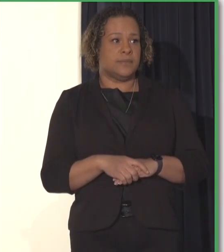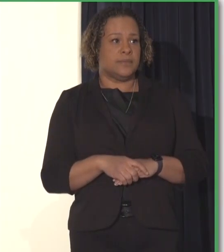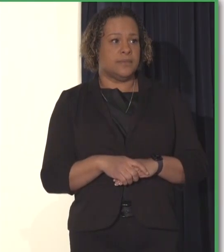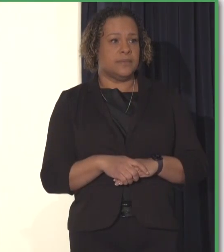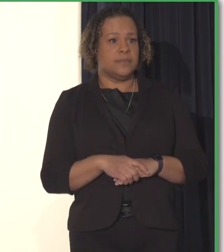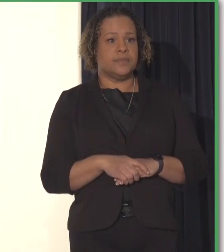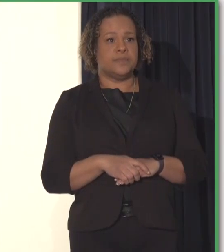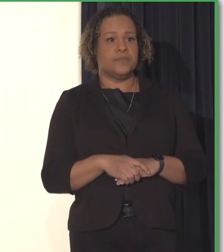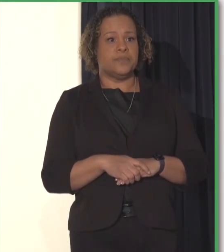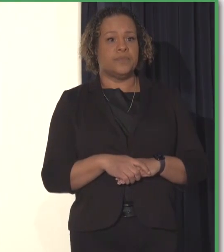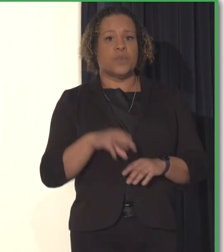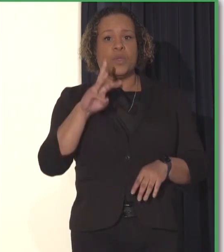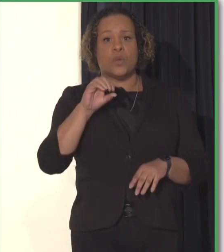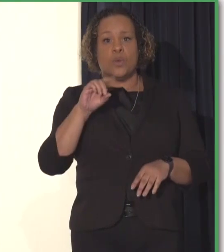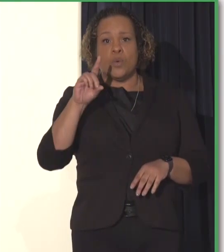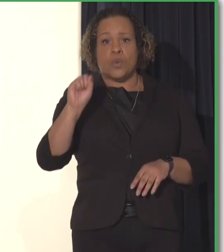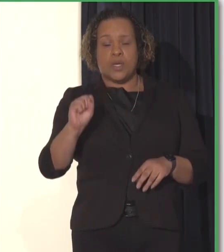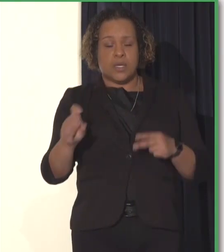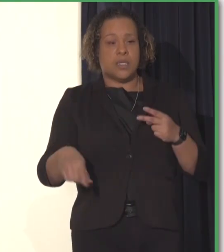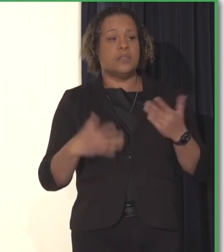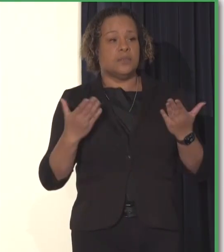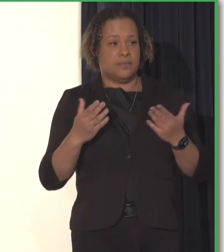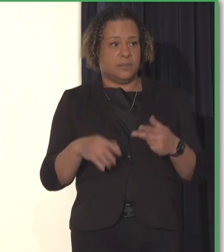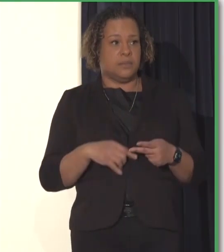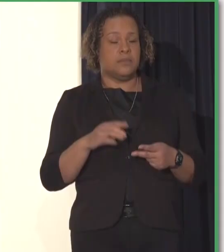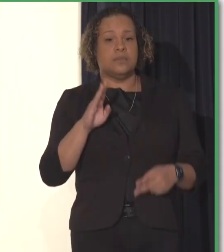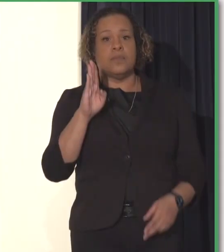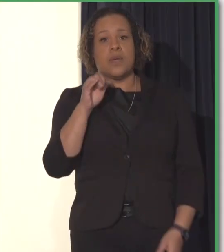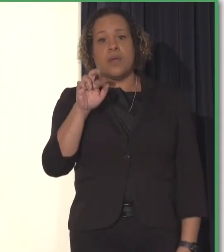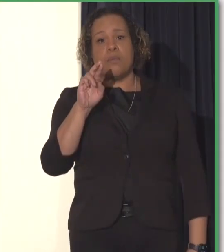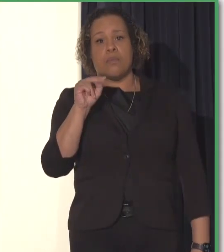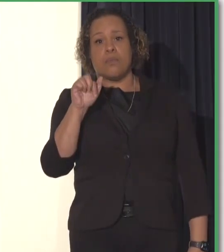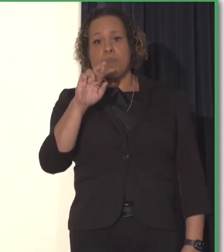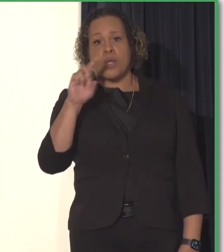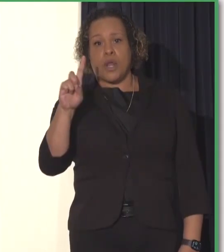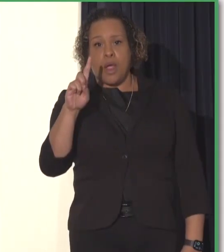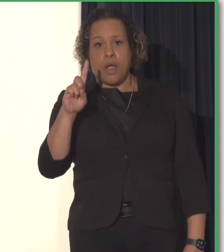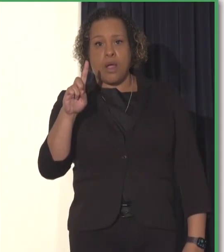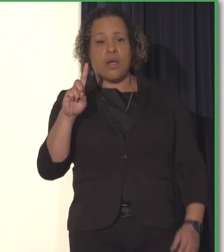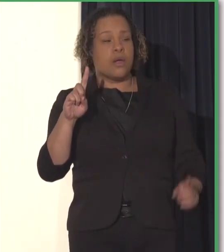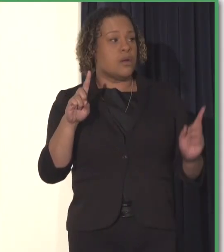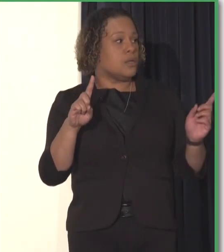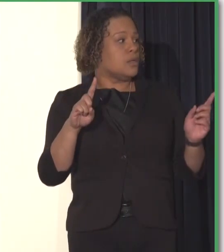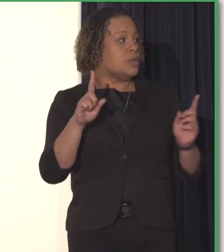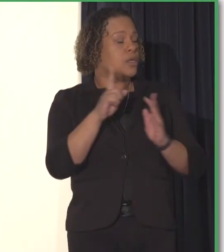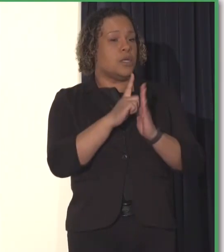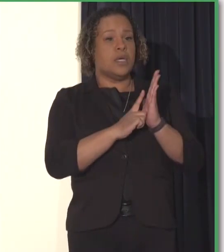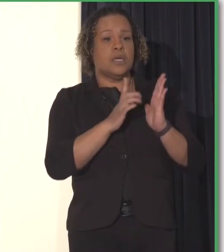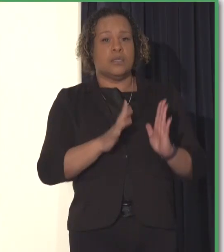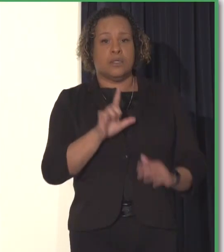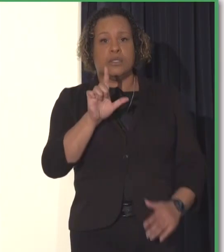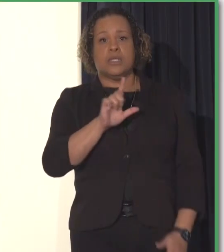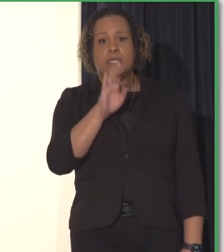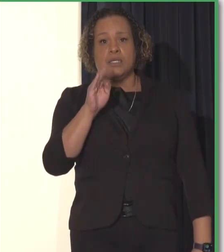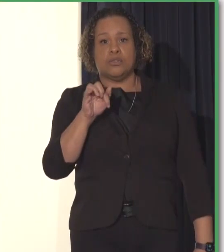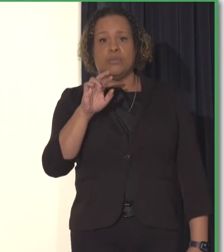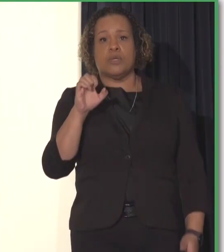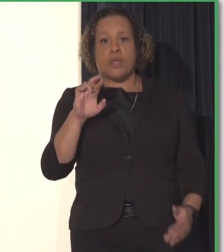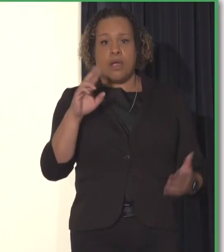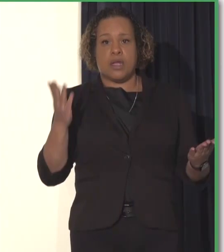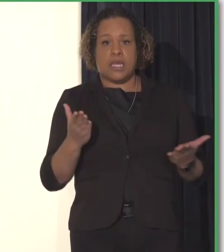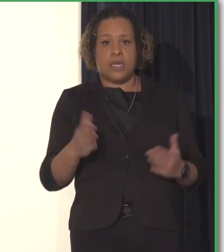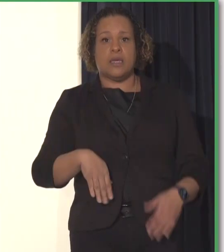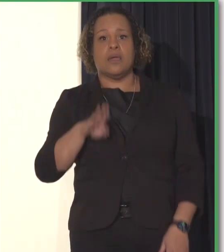Commissioner Woods, Present. Commissioner Bernard, Attorney Linda Bernard, District 2, present. Commissioner